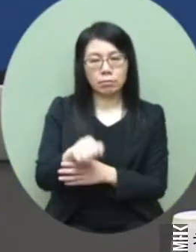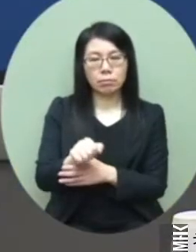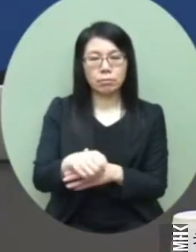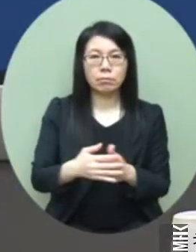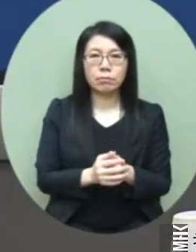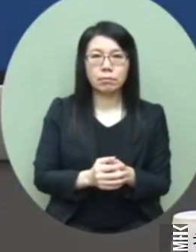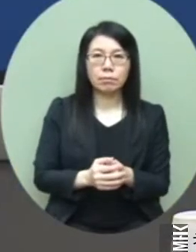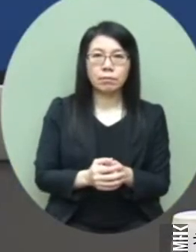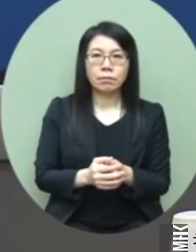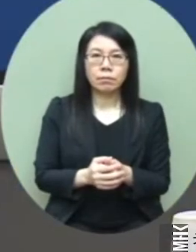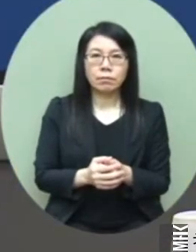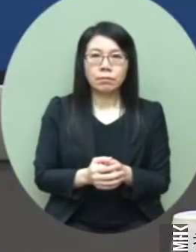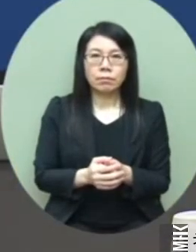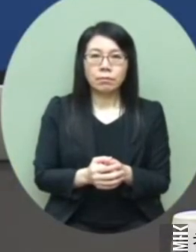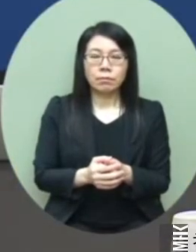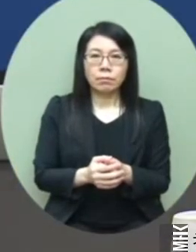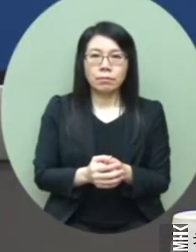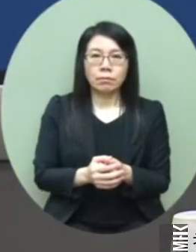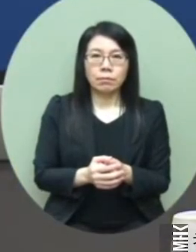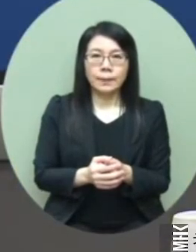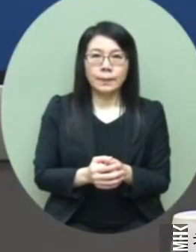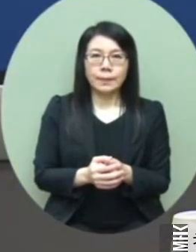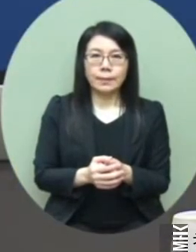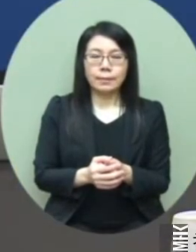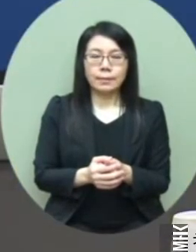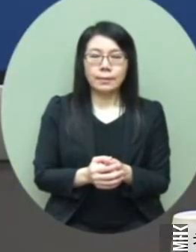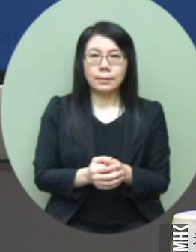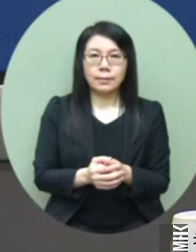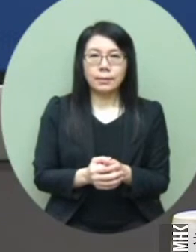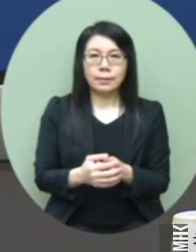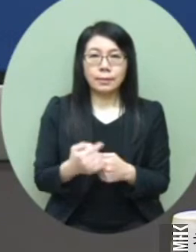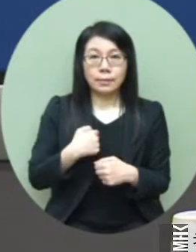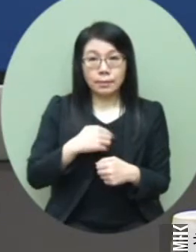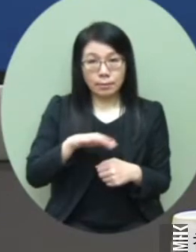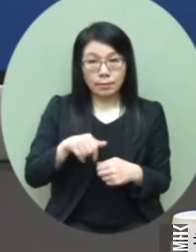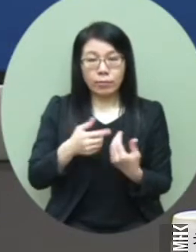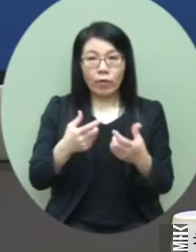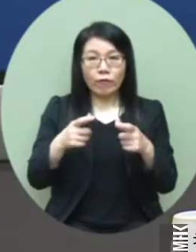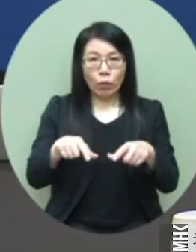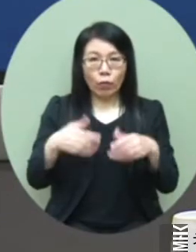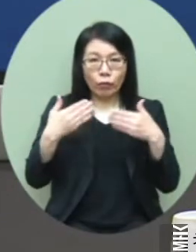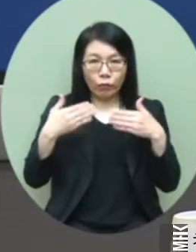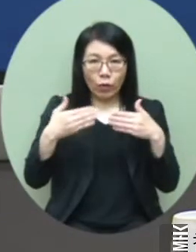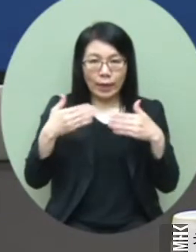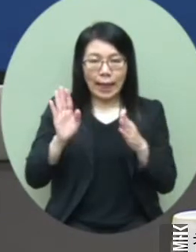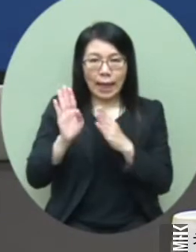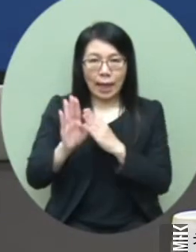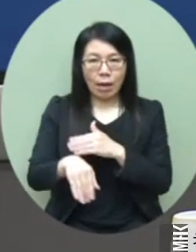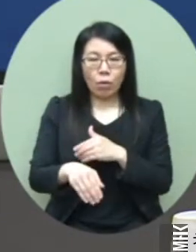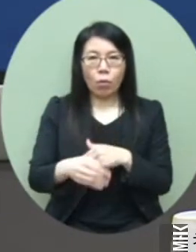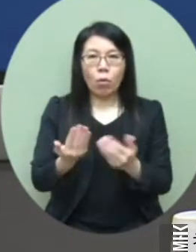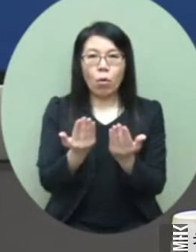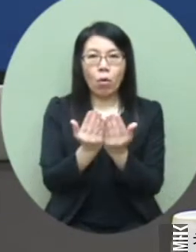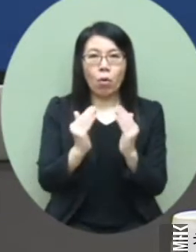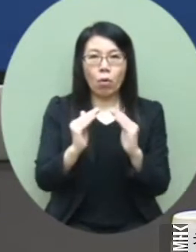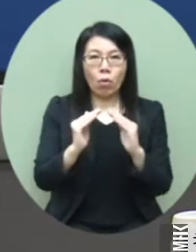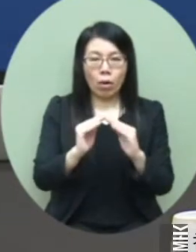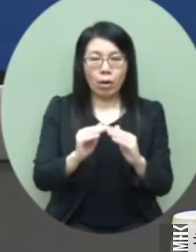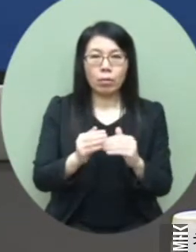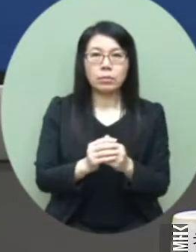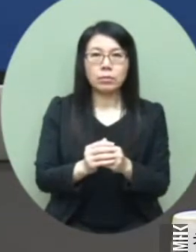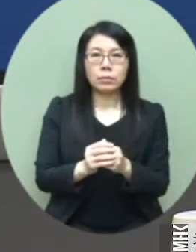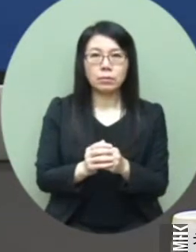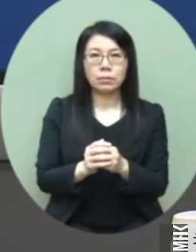holiday tomorrow. And after the Easter holiday, schools will resume their